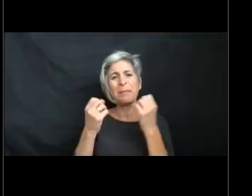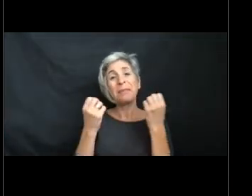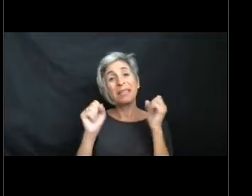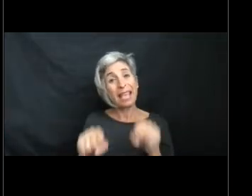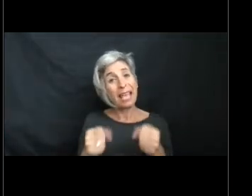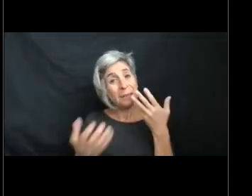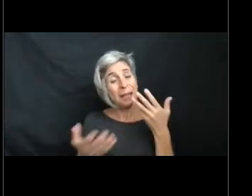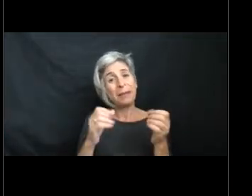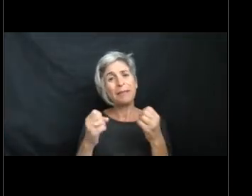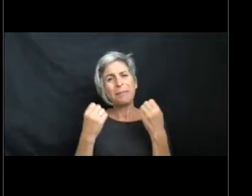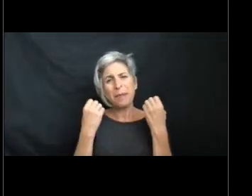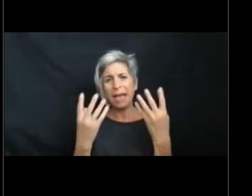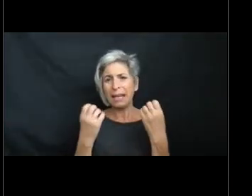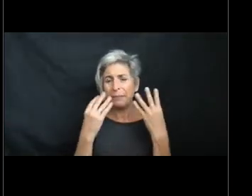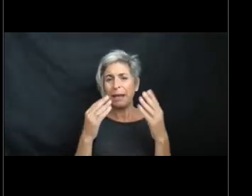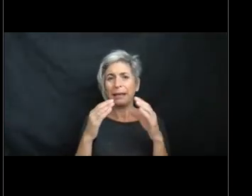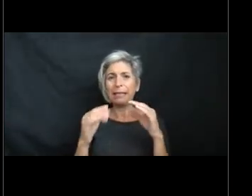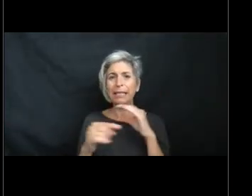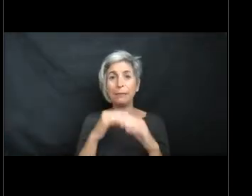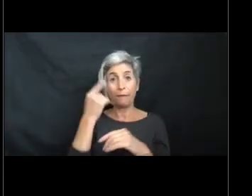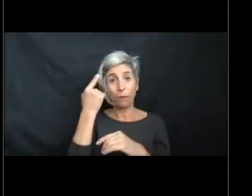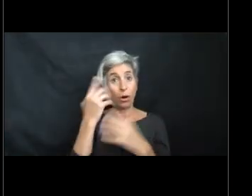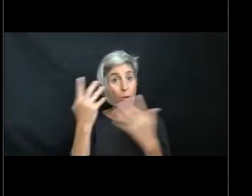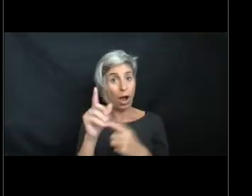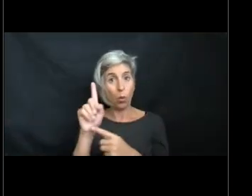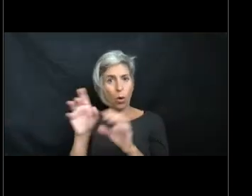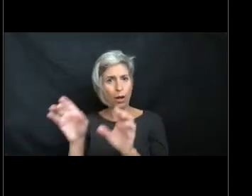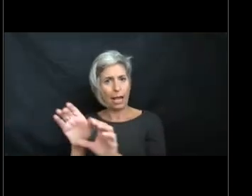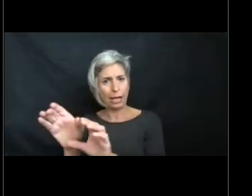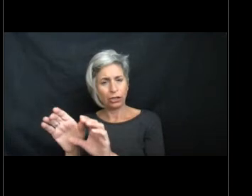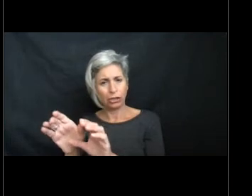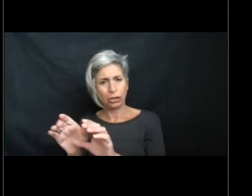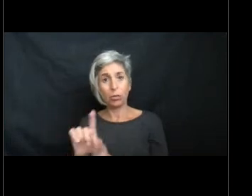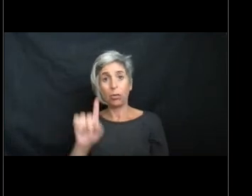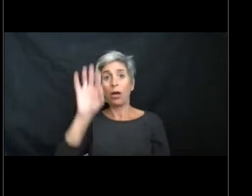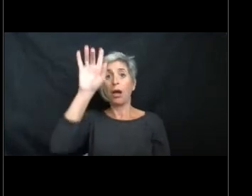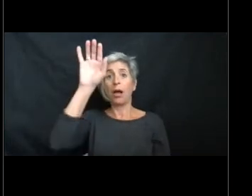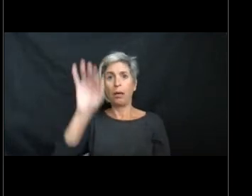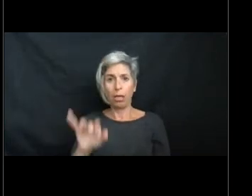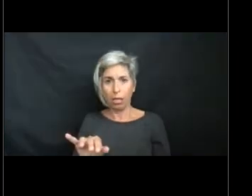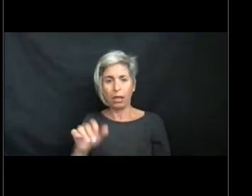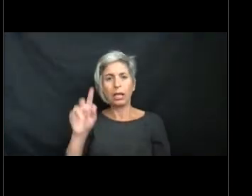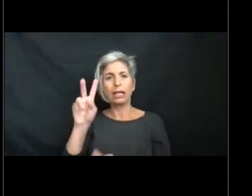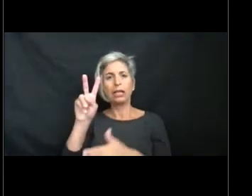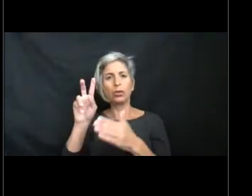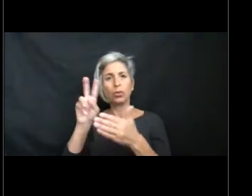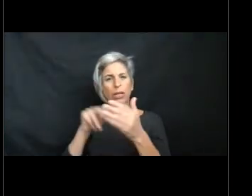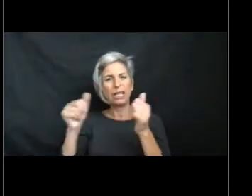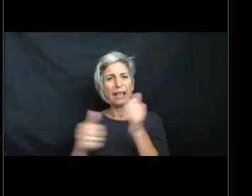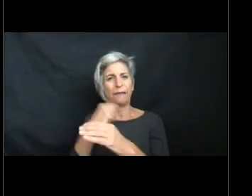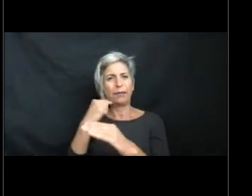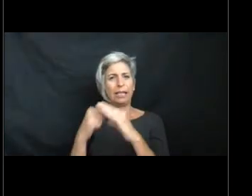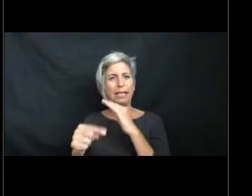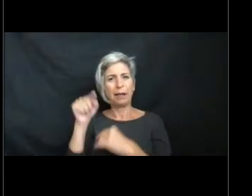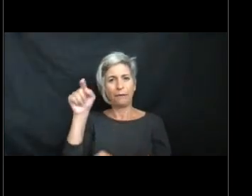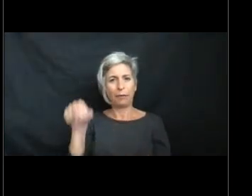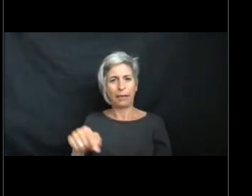emails for one action. And so then you'd have room to scroll up and down to read each email from here.